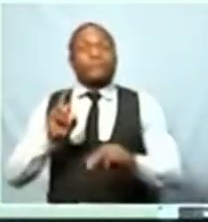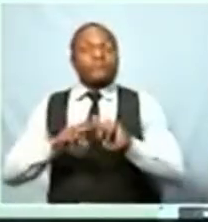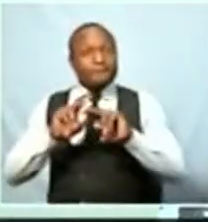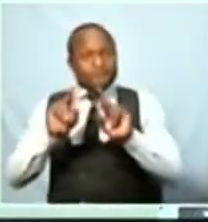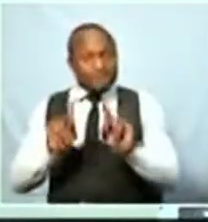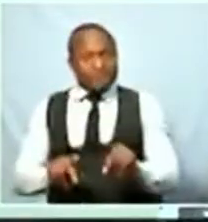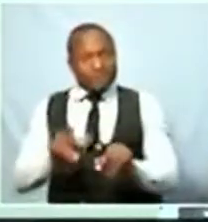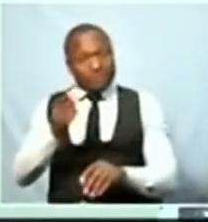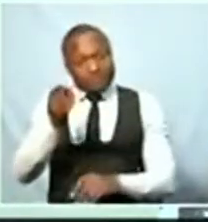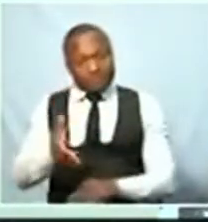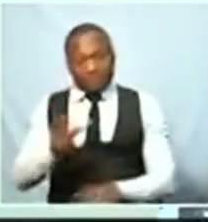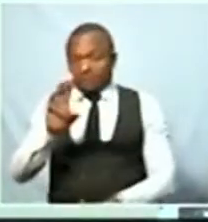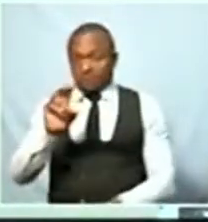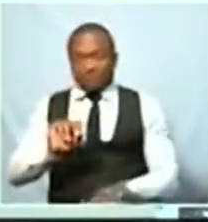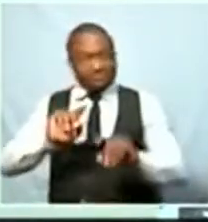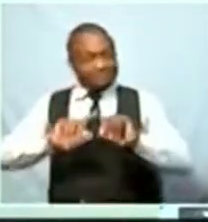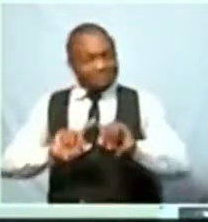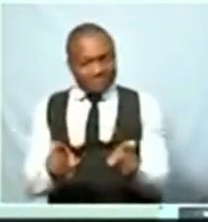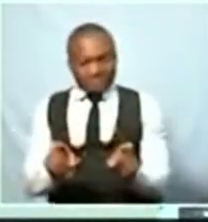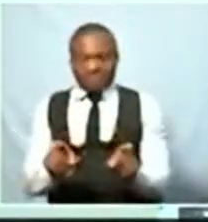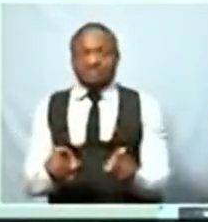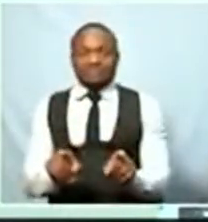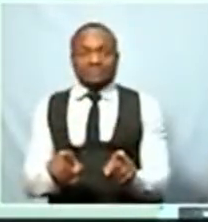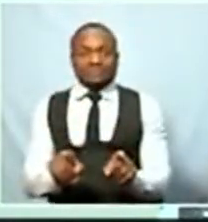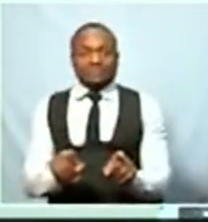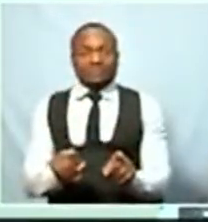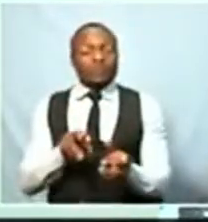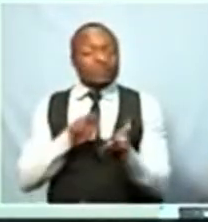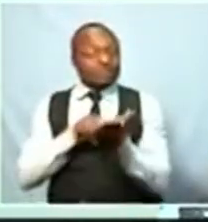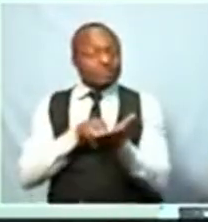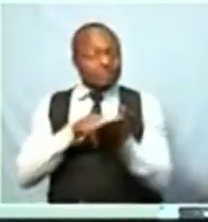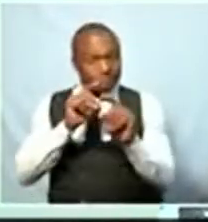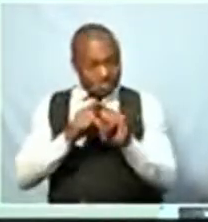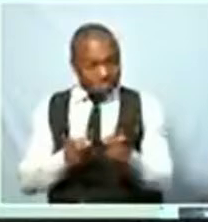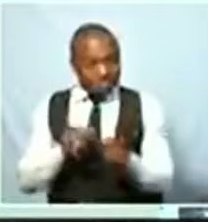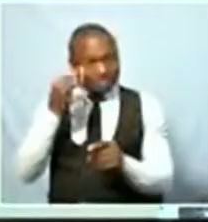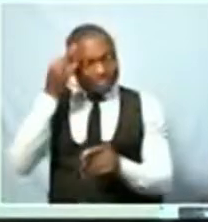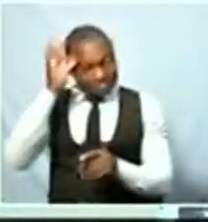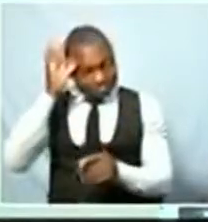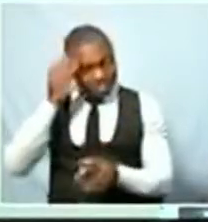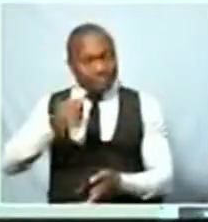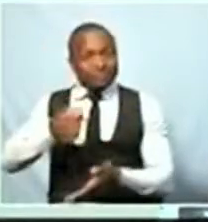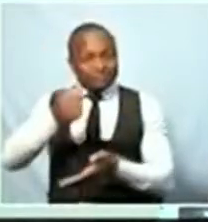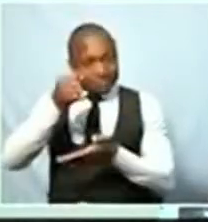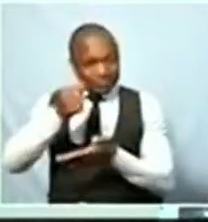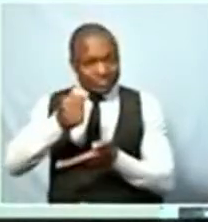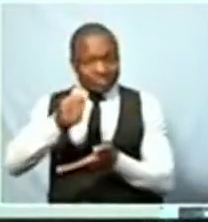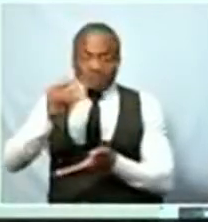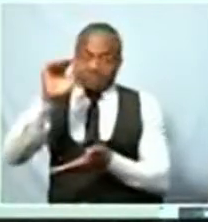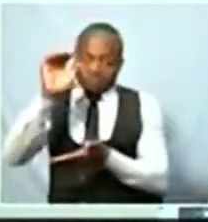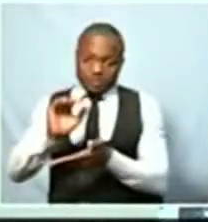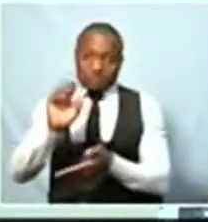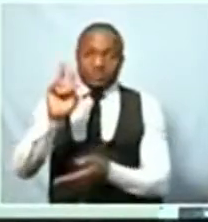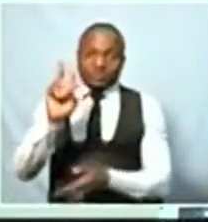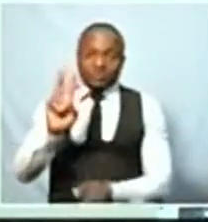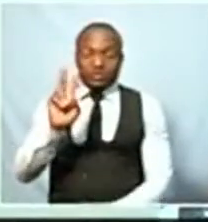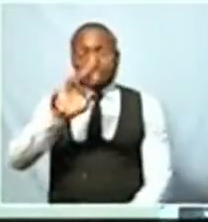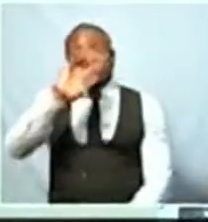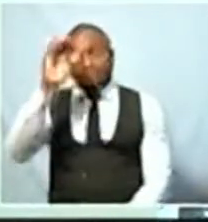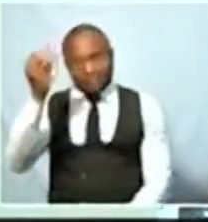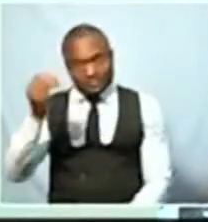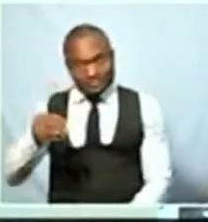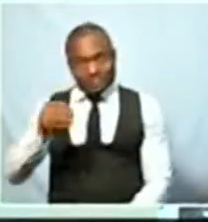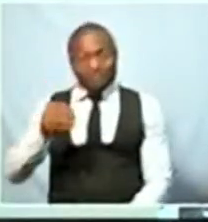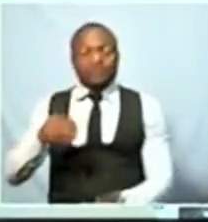Chairperson, there are no variations which we recommend, but we take note of the budget reduction of 2% of